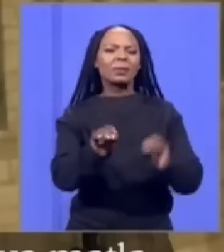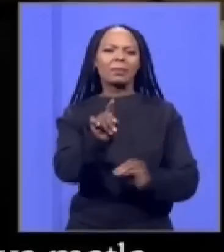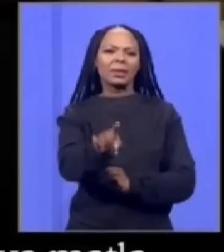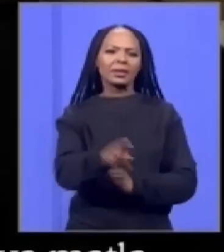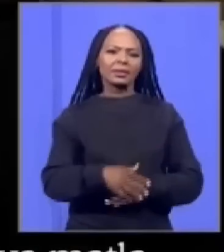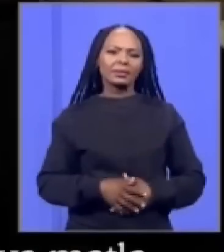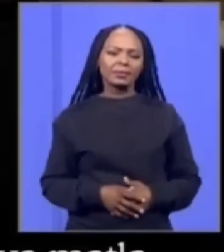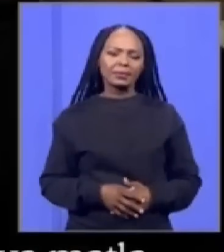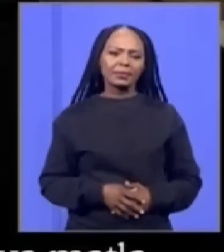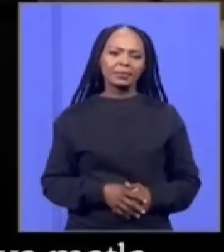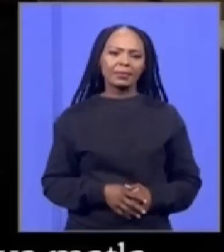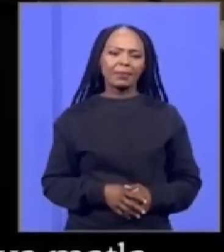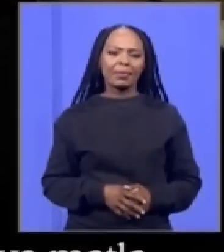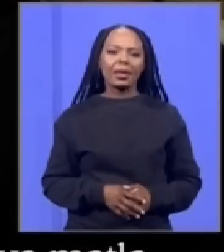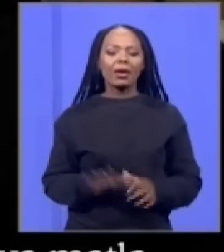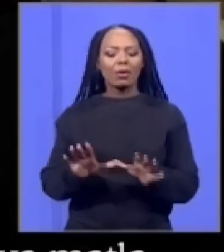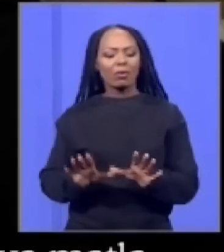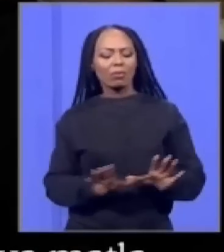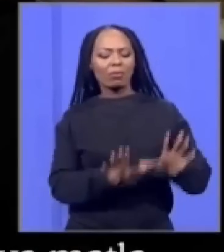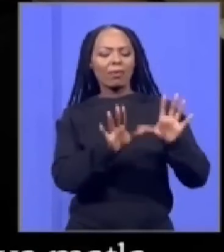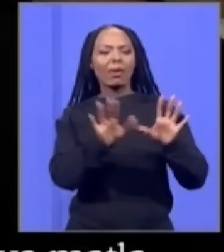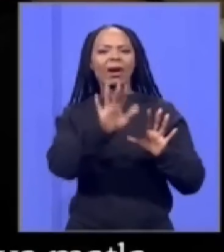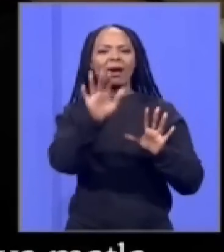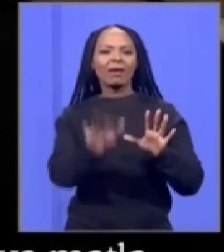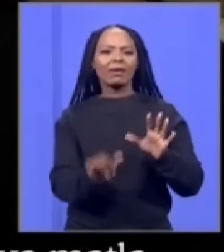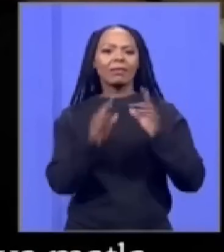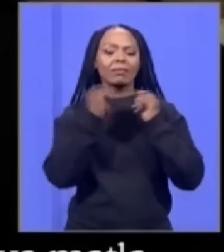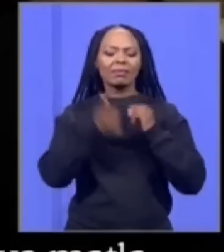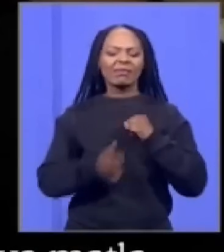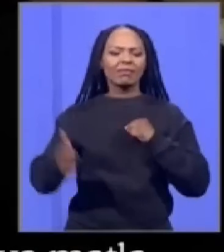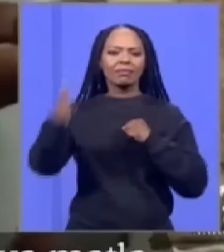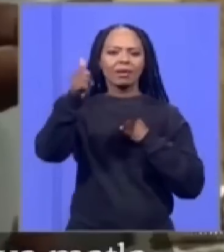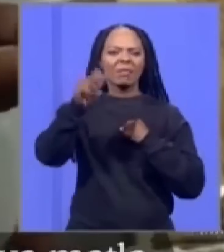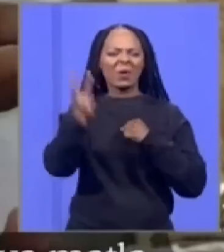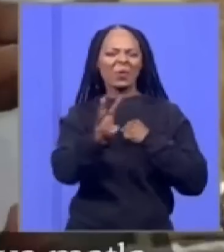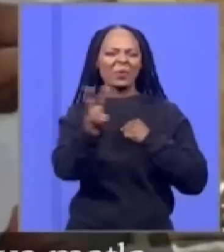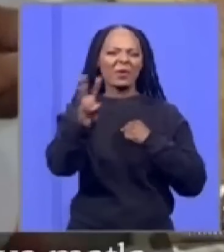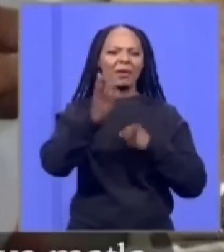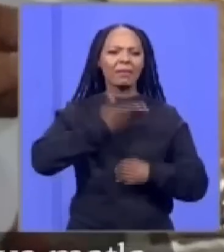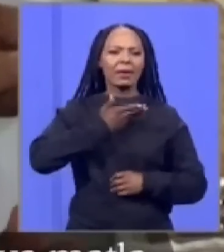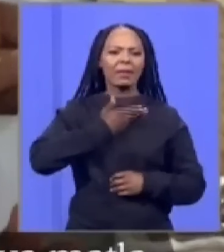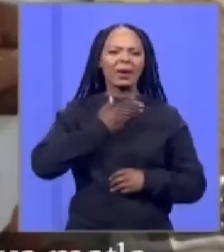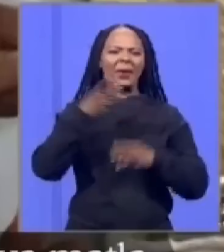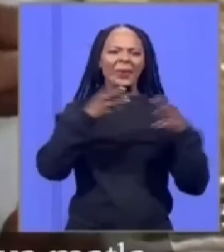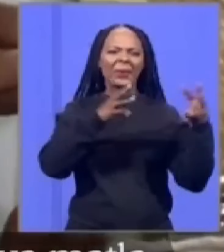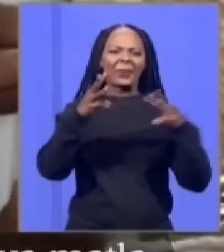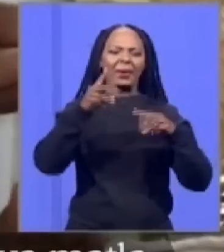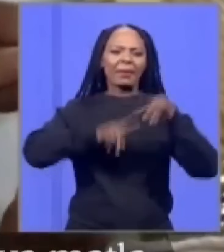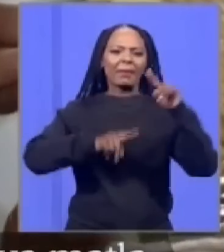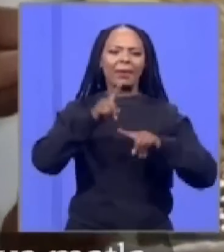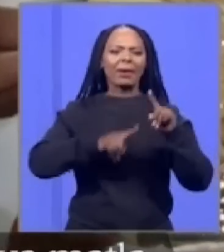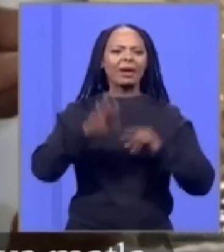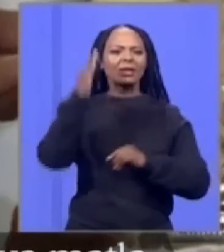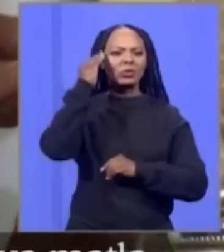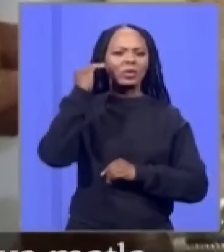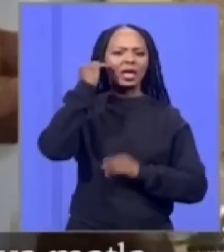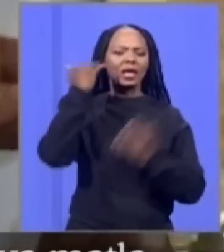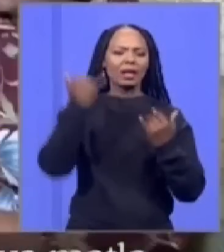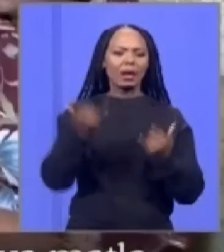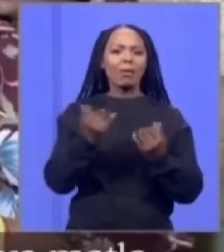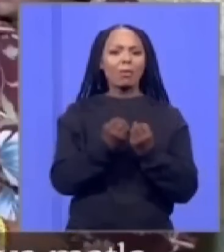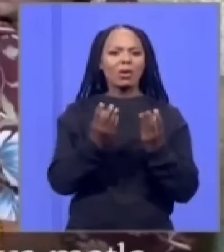so. Kontinenteng ya Afrika, Moreka Bishop o seollotse ka bohale ntwa e ntseng e kupa Sudan mo seng ho